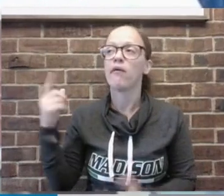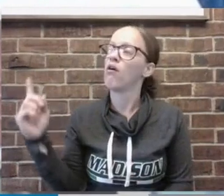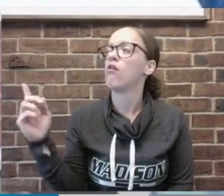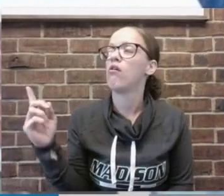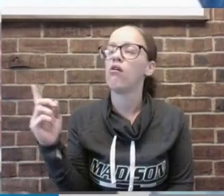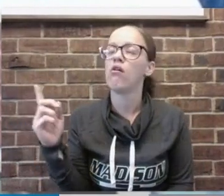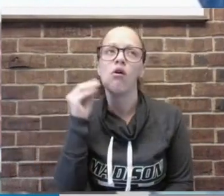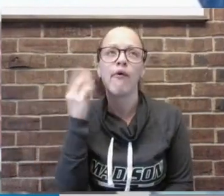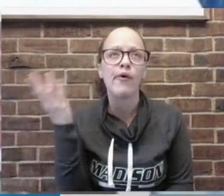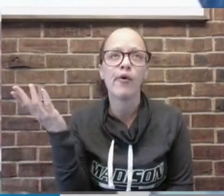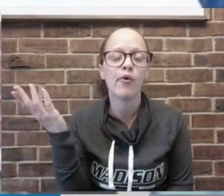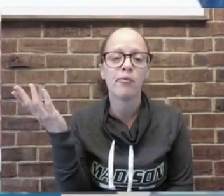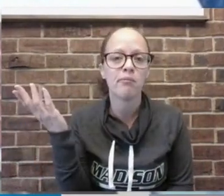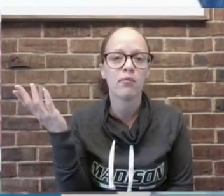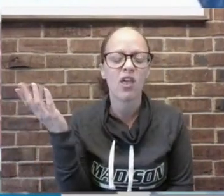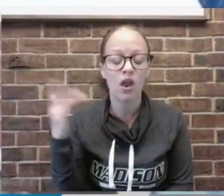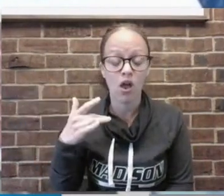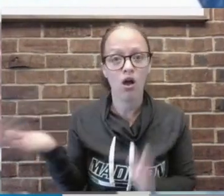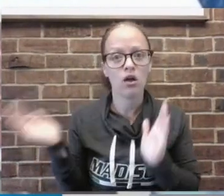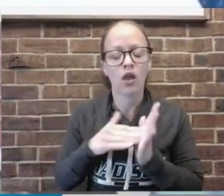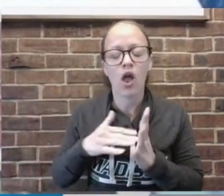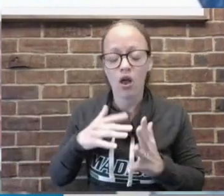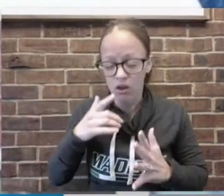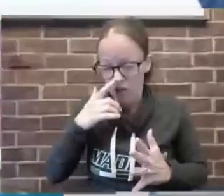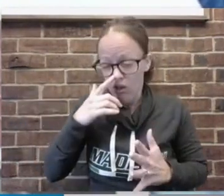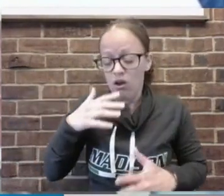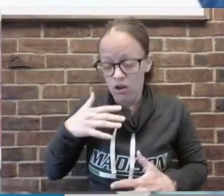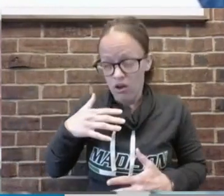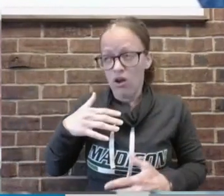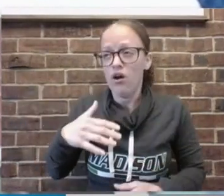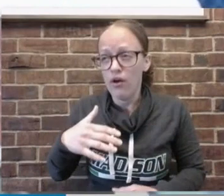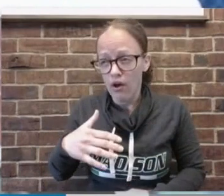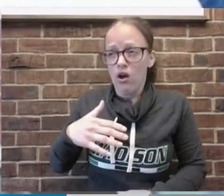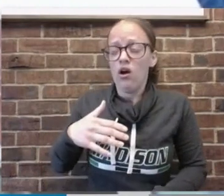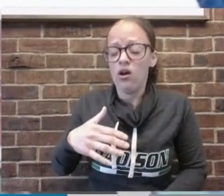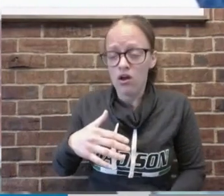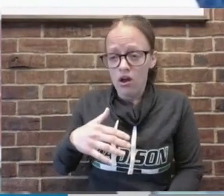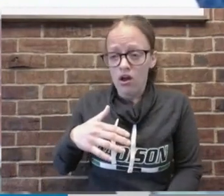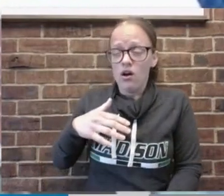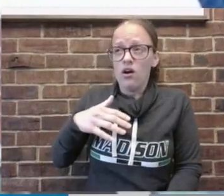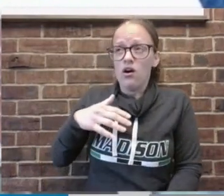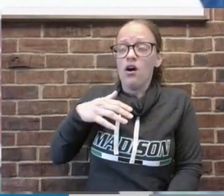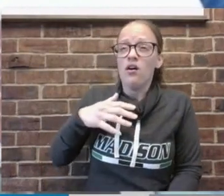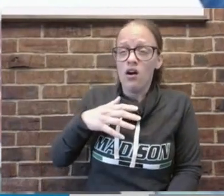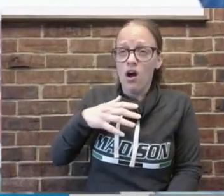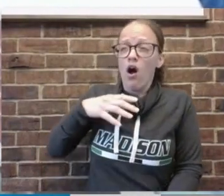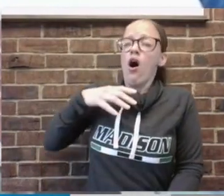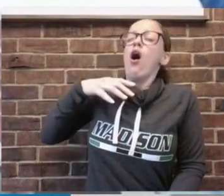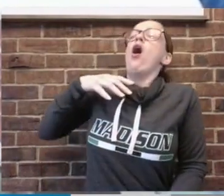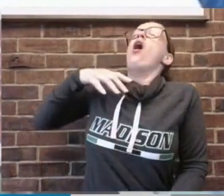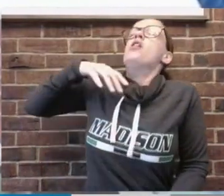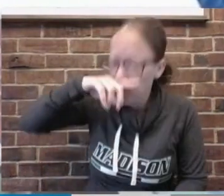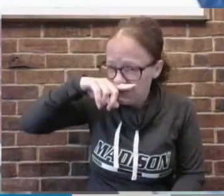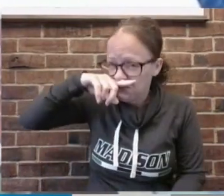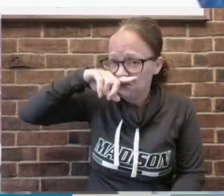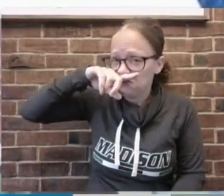of a cake when I felt like cold coming on I huffed and I snuffed and I sneezed once